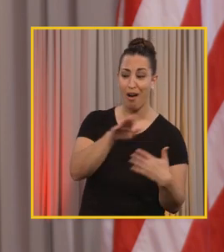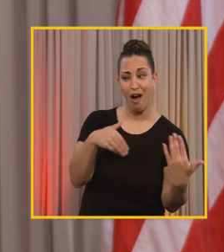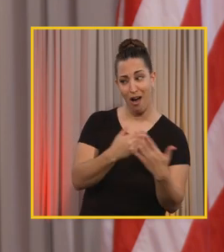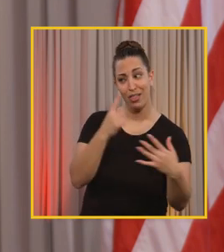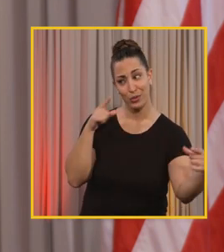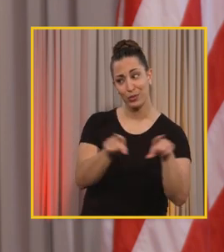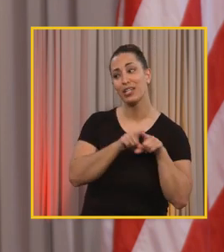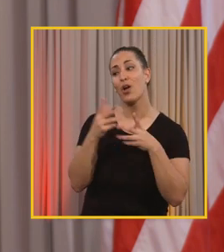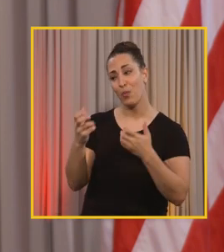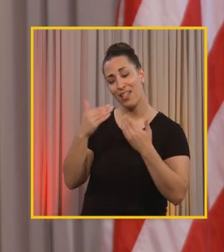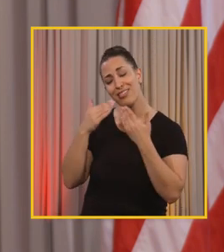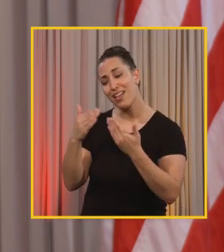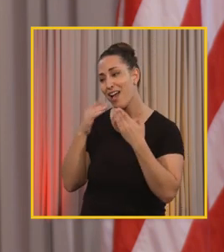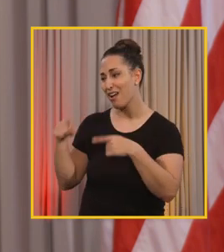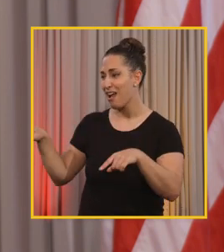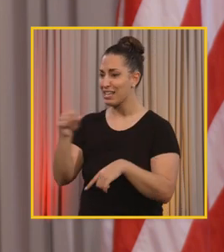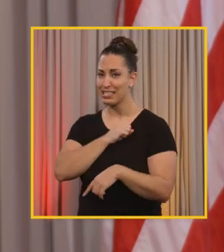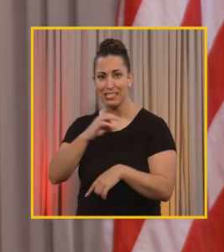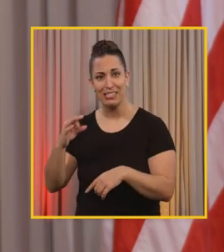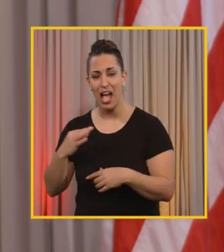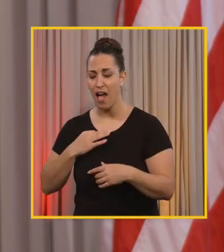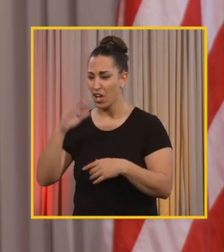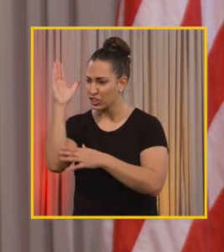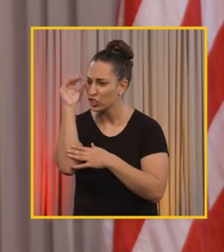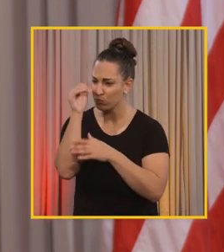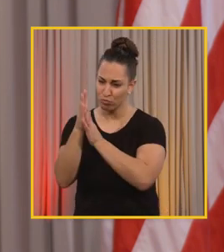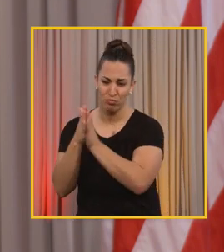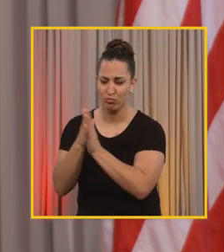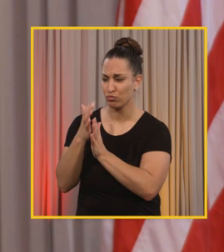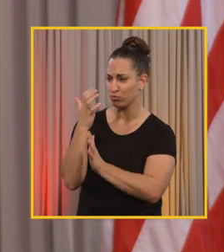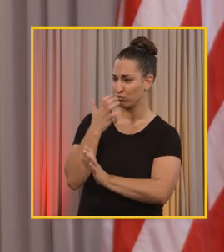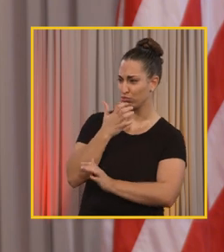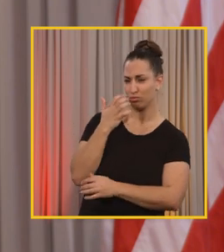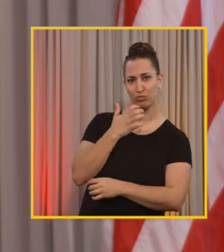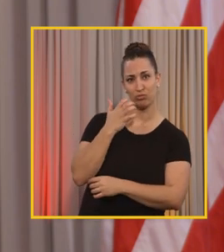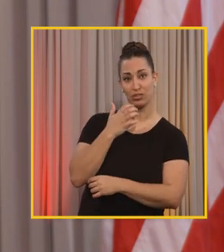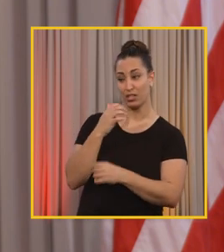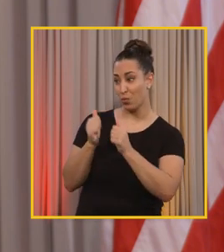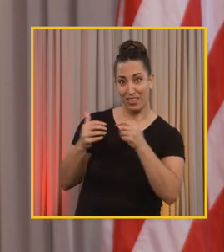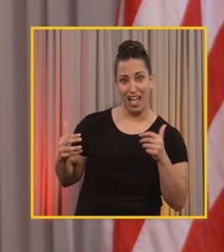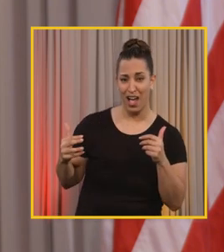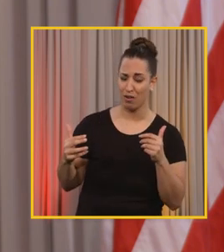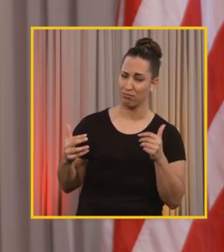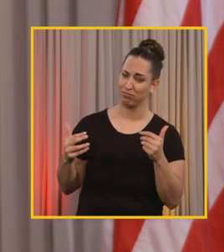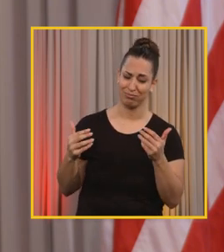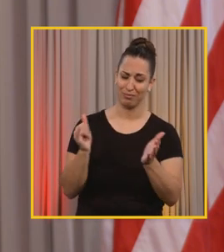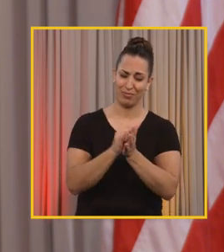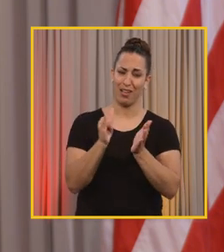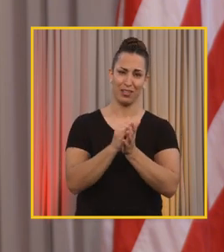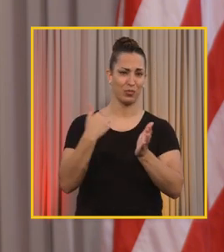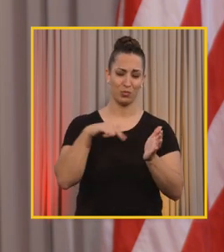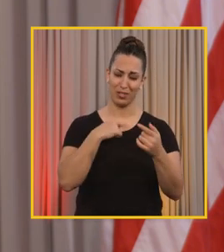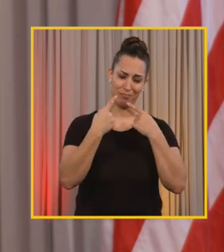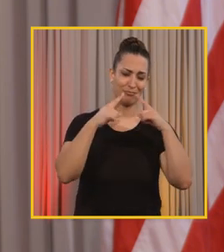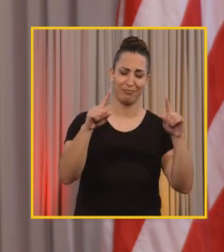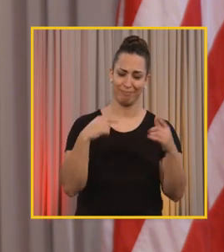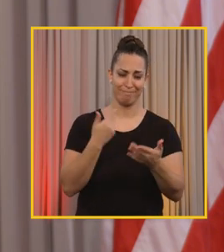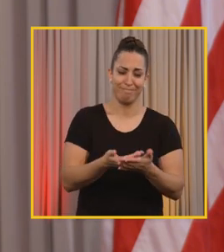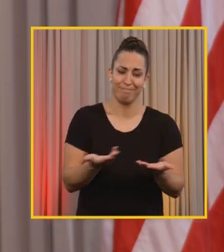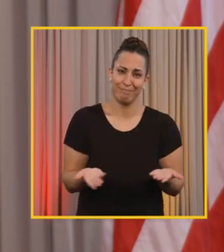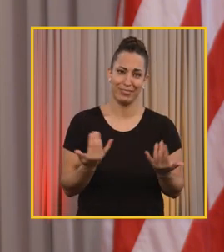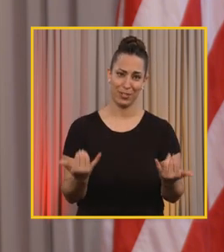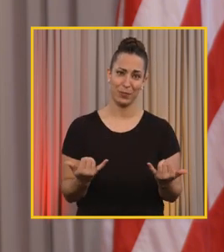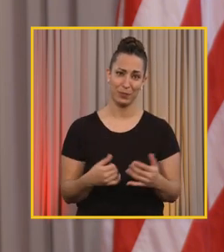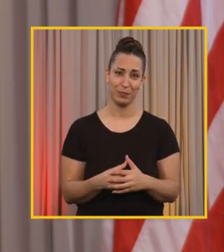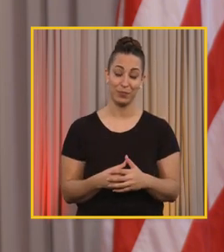entire student body, I would like to thank the passionate and dedicated faculty and staff of Hartnell Community College, without whom